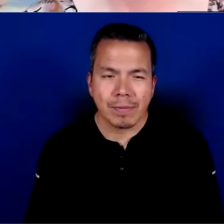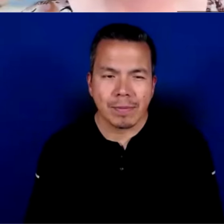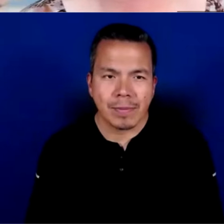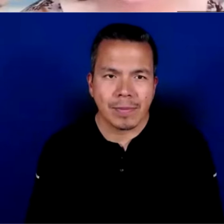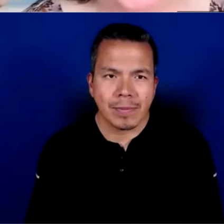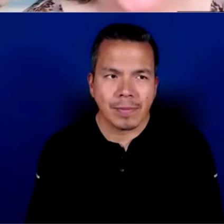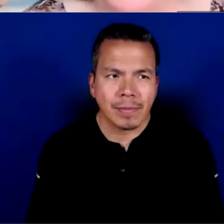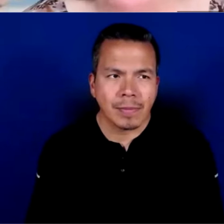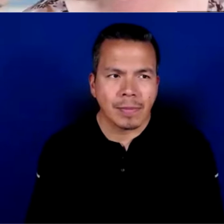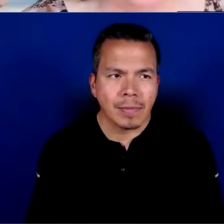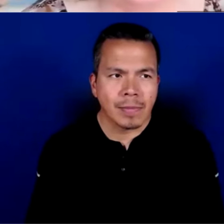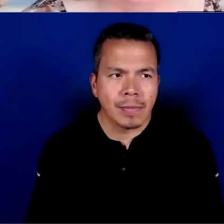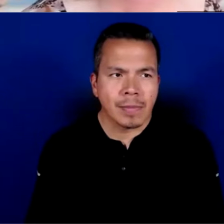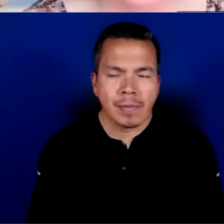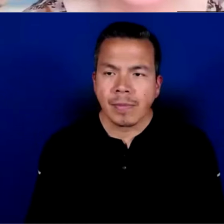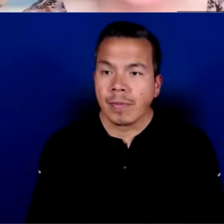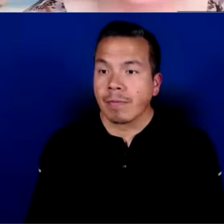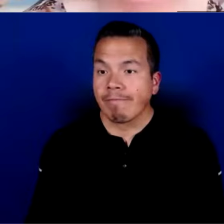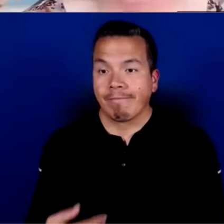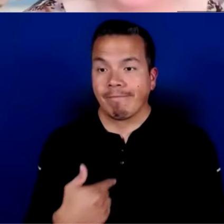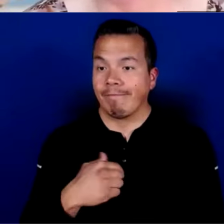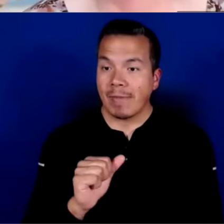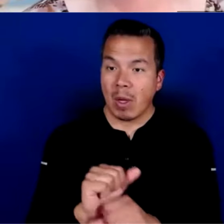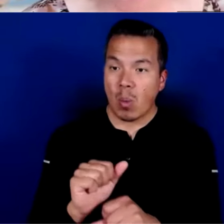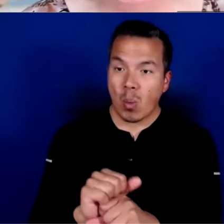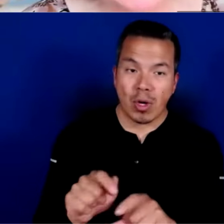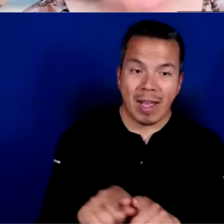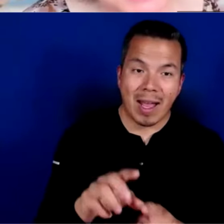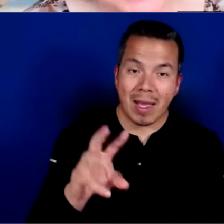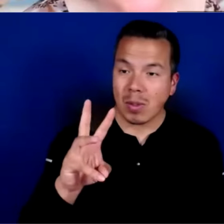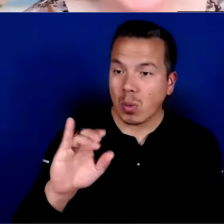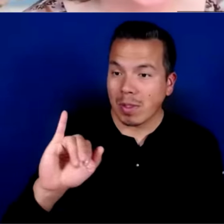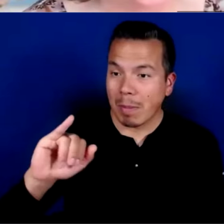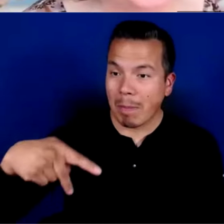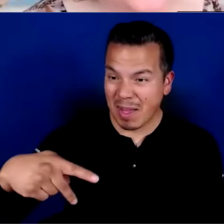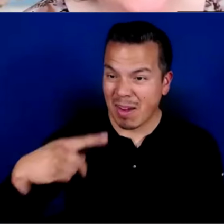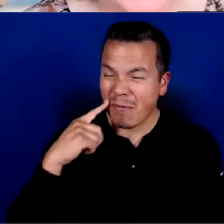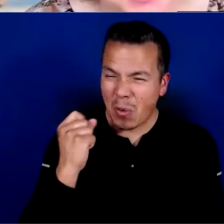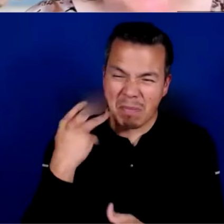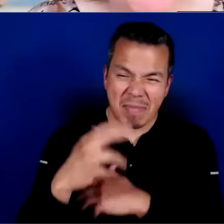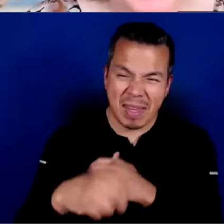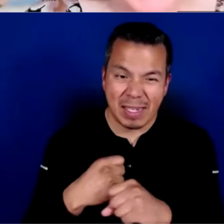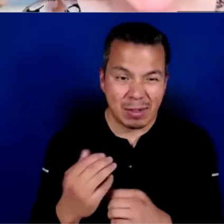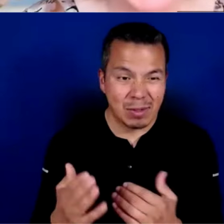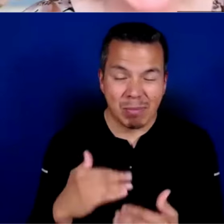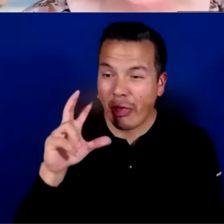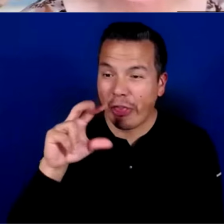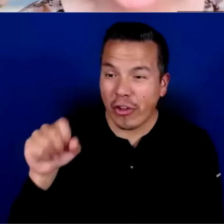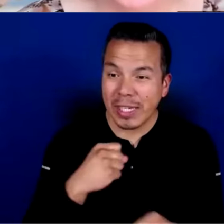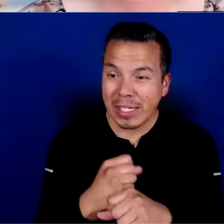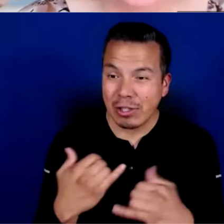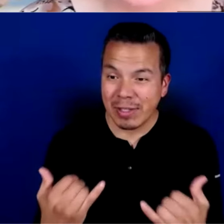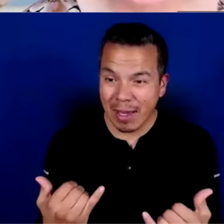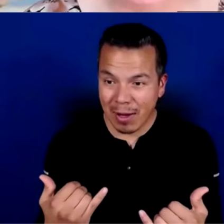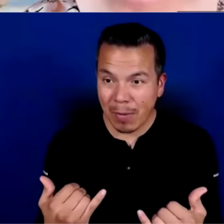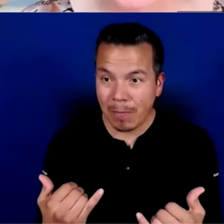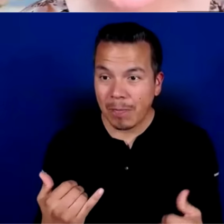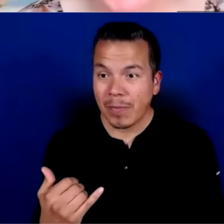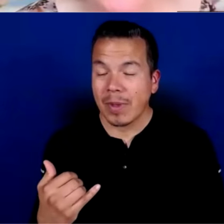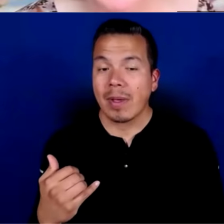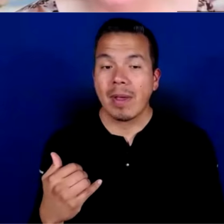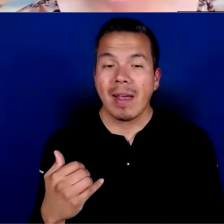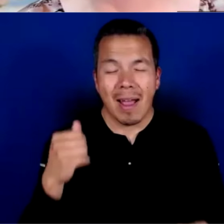$100,000. And so I've been working as a work incentive planner for many, many years, 30 years now. And I'll tell you,